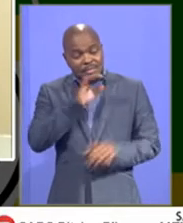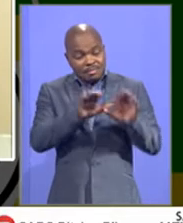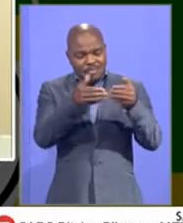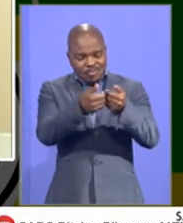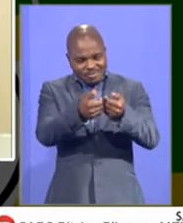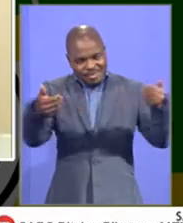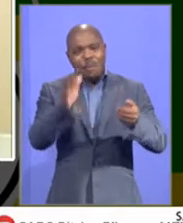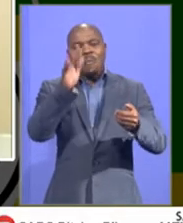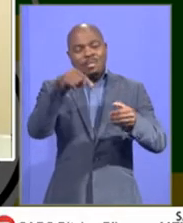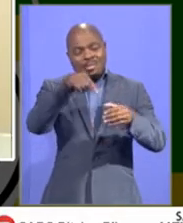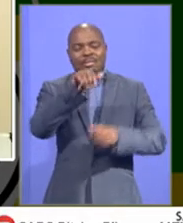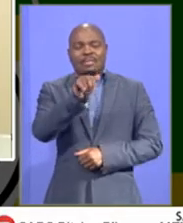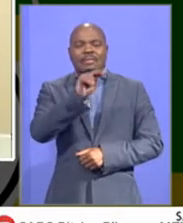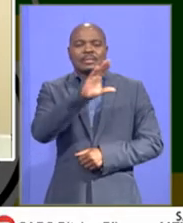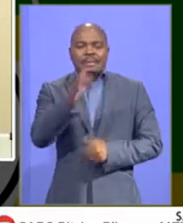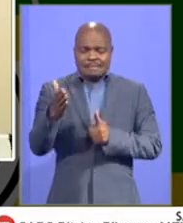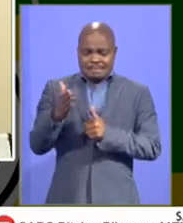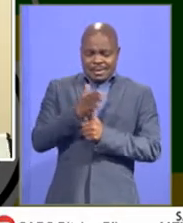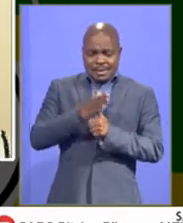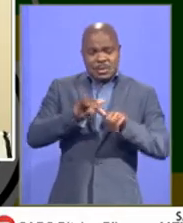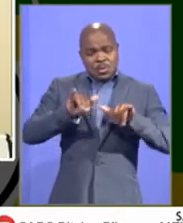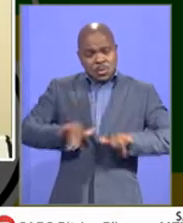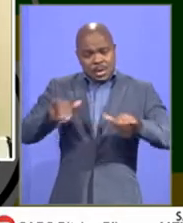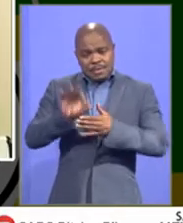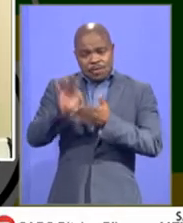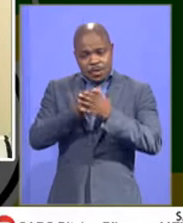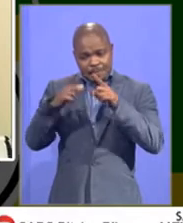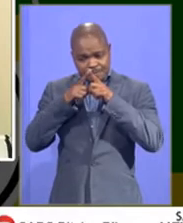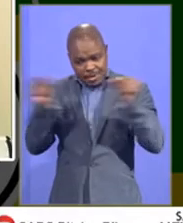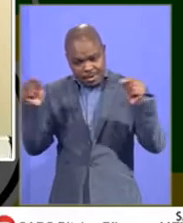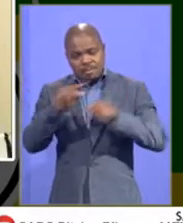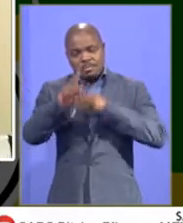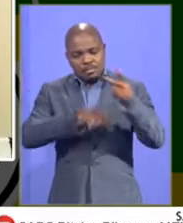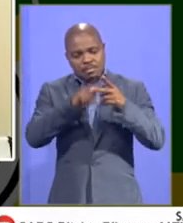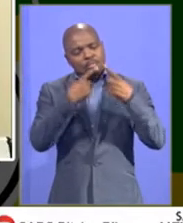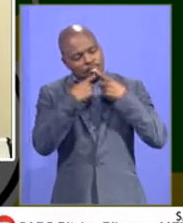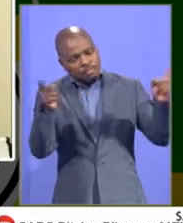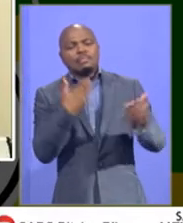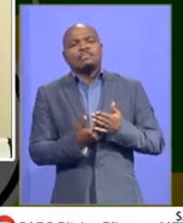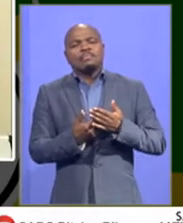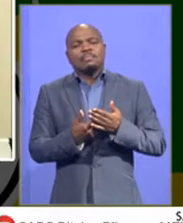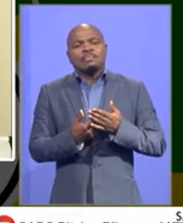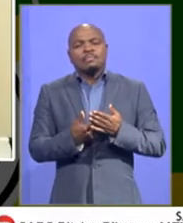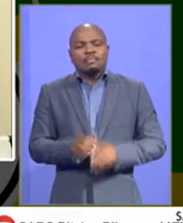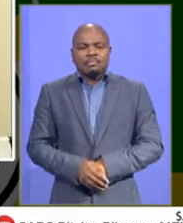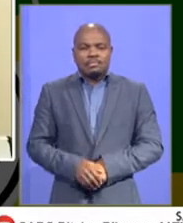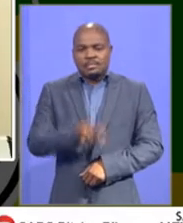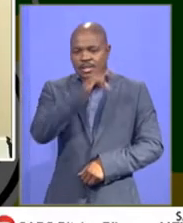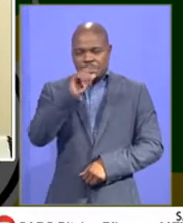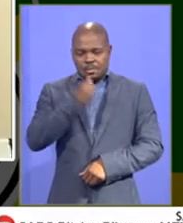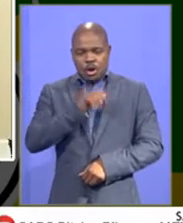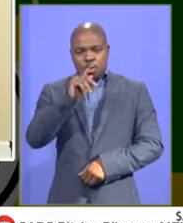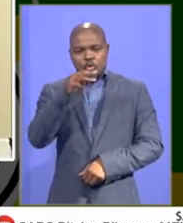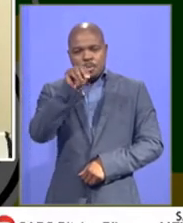lekoko la ANC ga ba emele diboutu di fele pele e be le kgonang ba ntsha maina. Ke Khoni mo